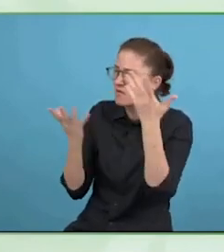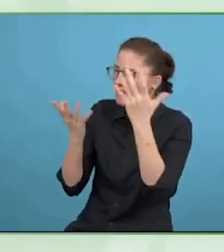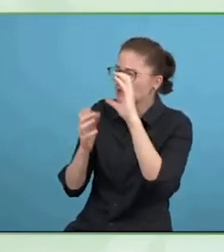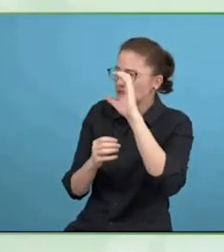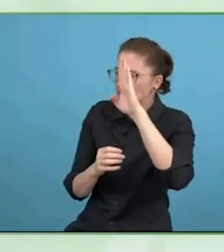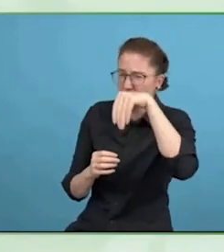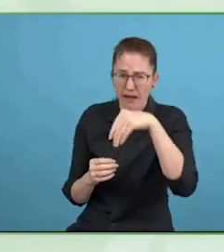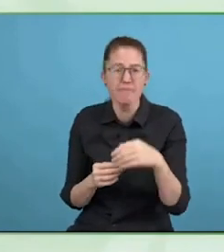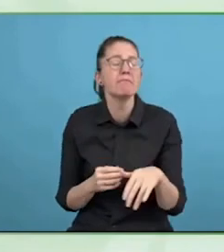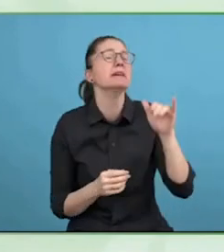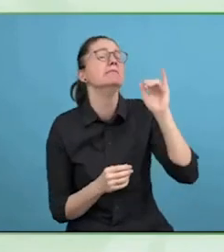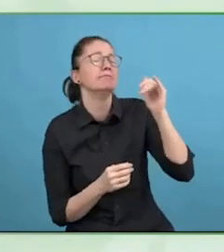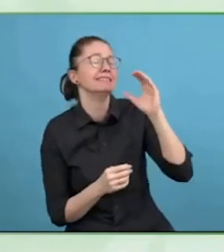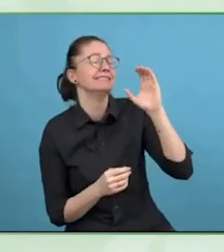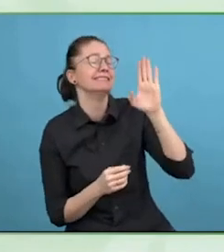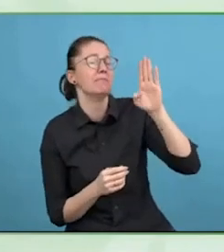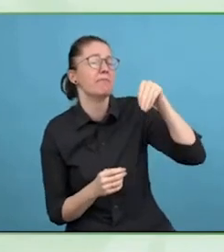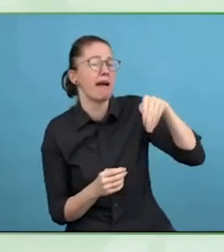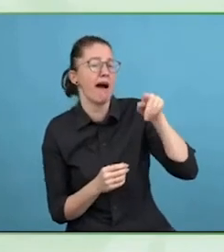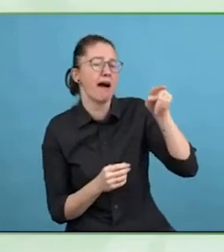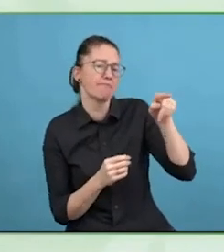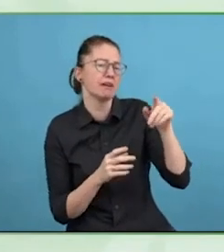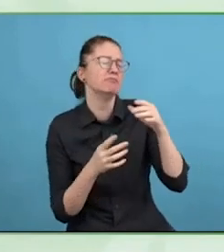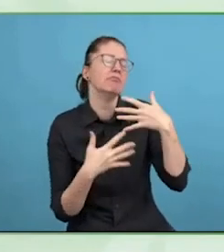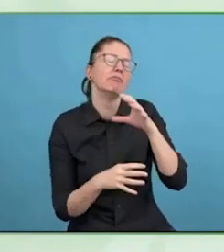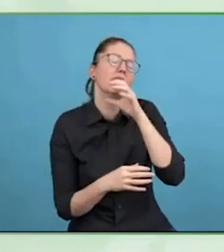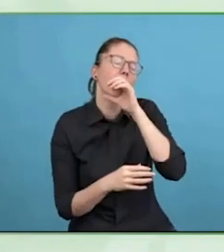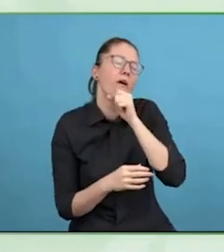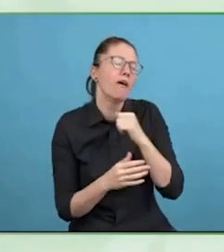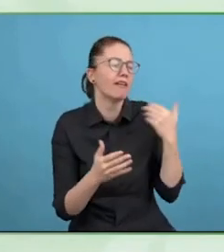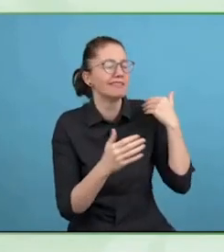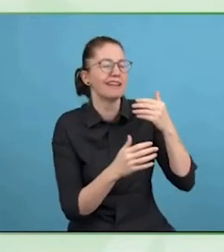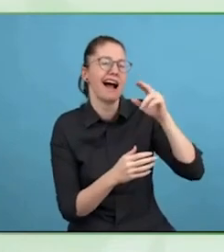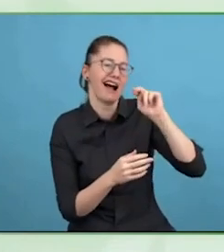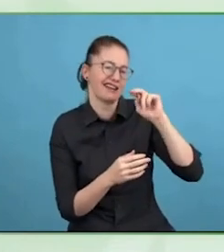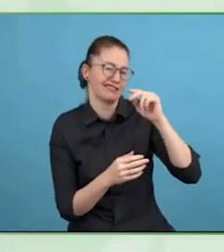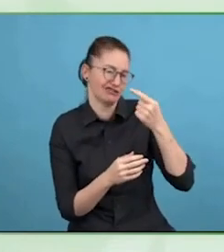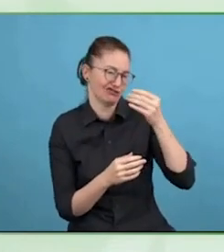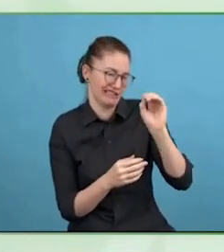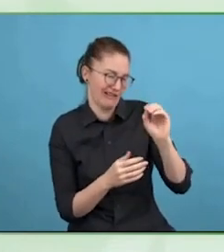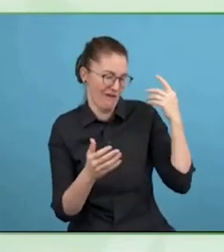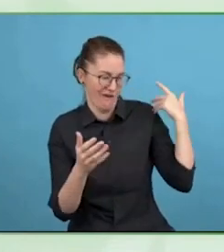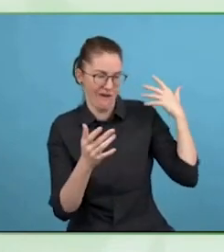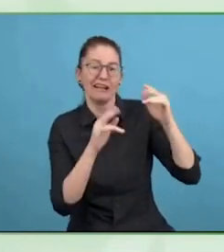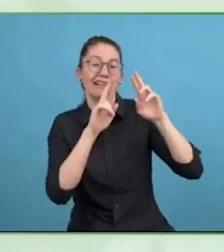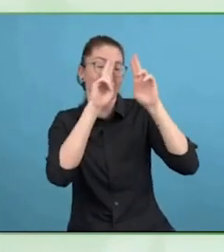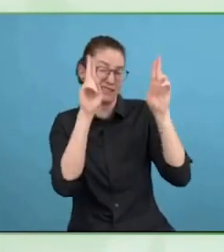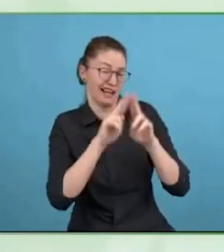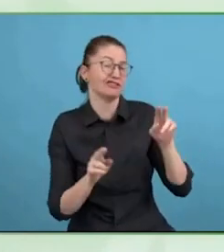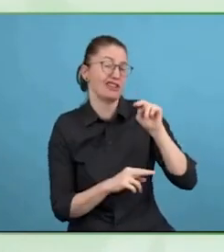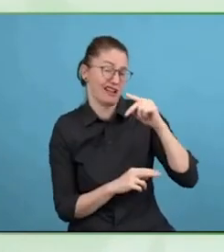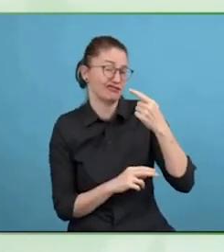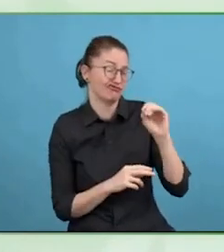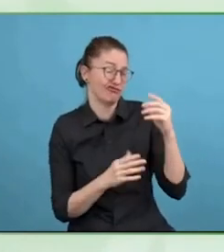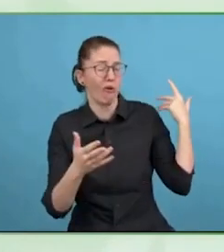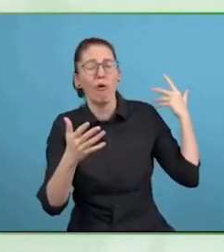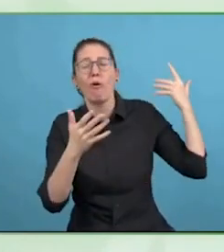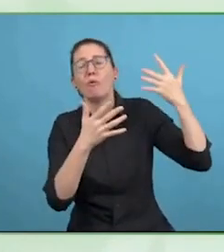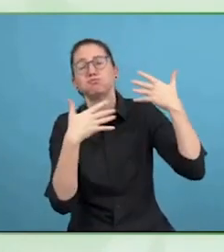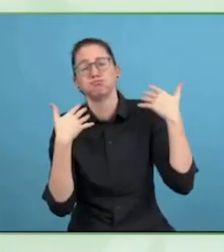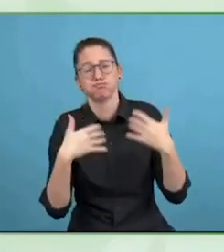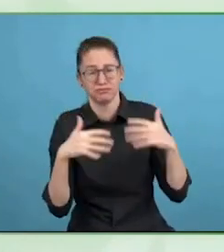South. Okay, and an international NGO, it's financed by the German authorities, or you do fundraising? How is